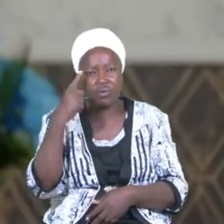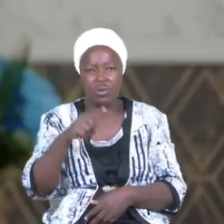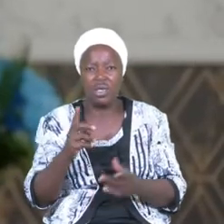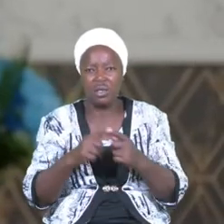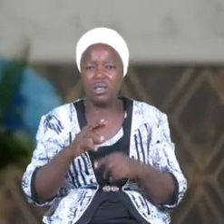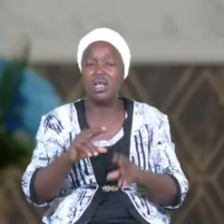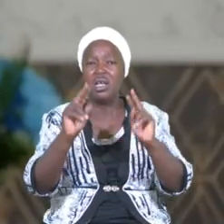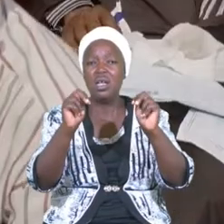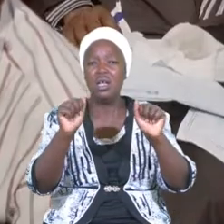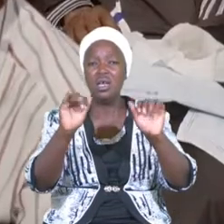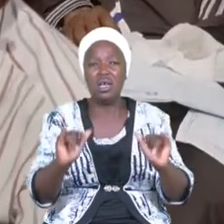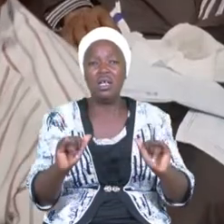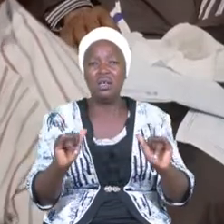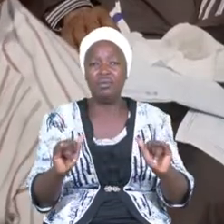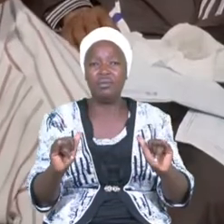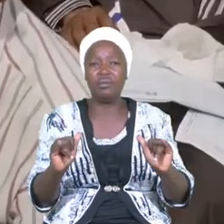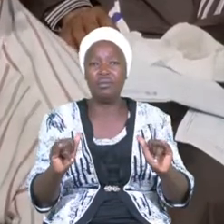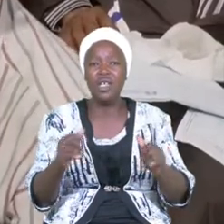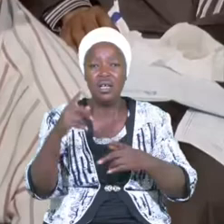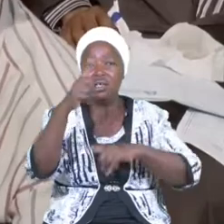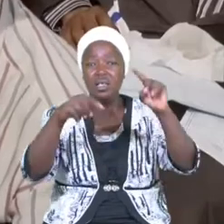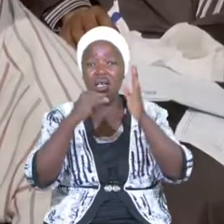nay. Let somebody say, nay.